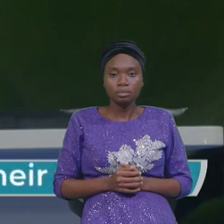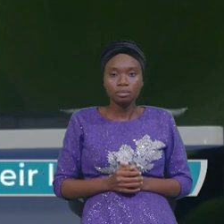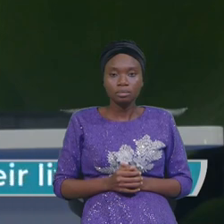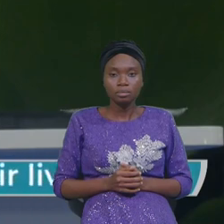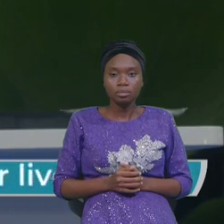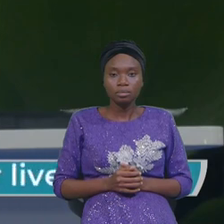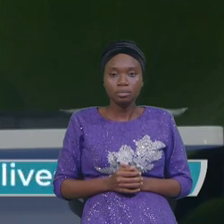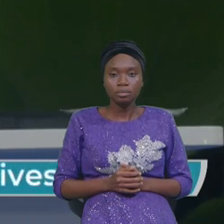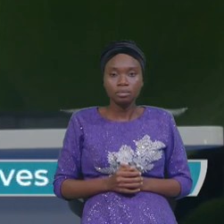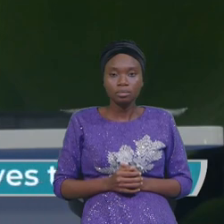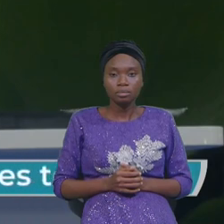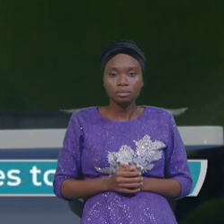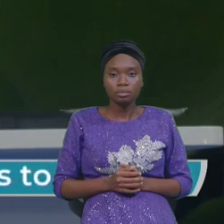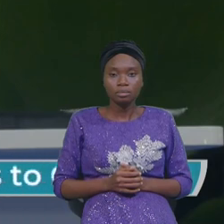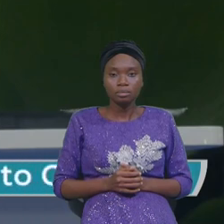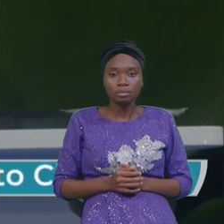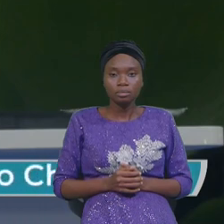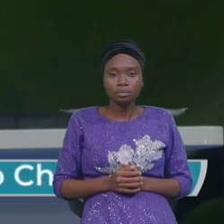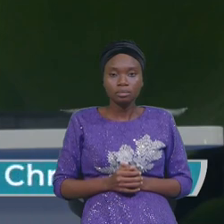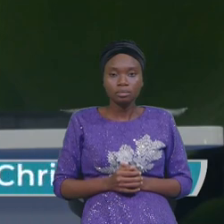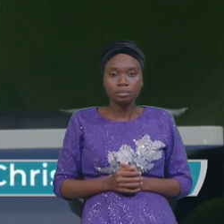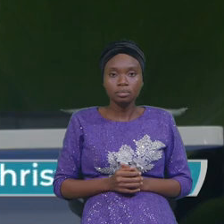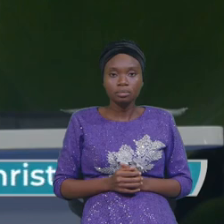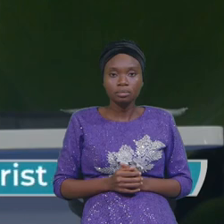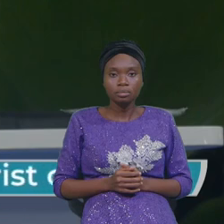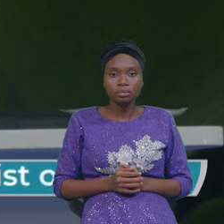once you are true, just wave your flag.